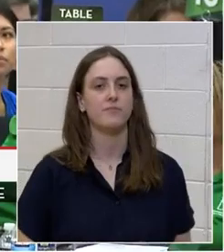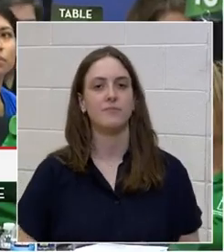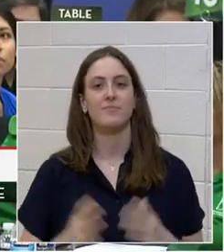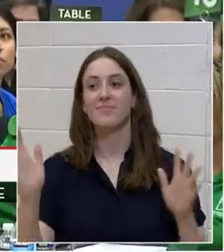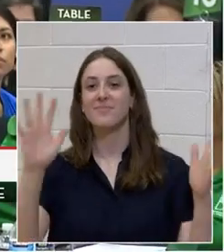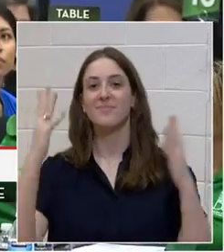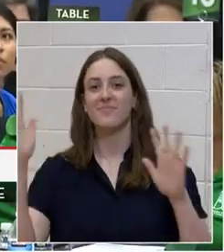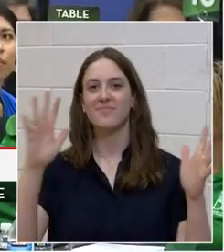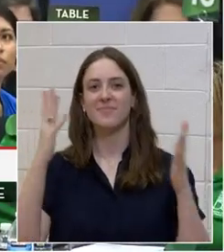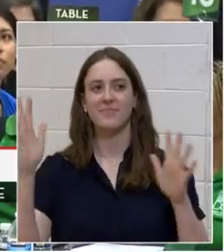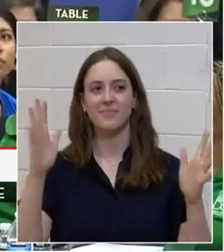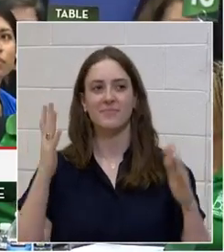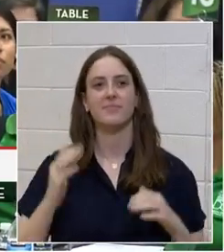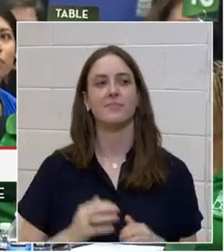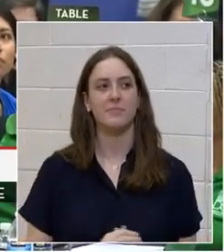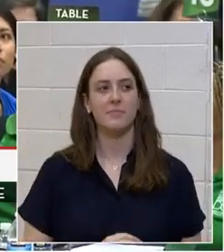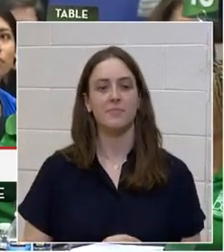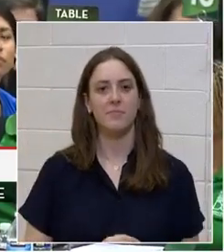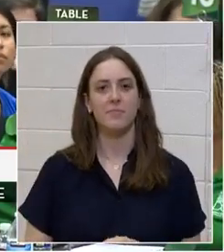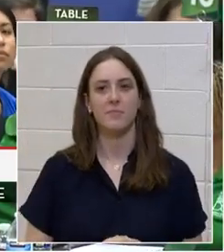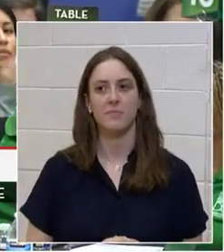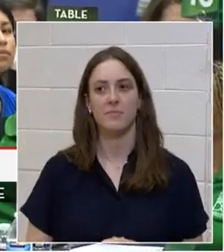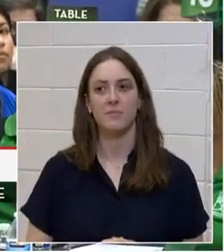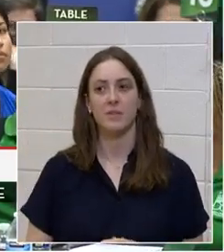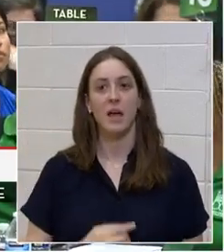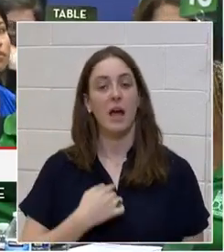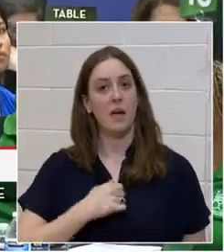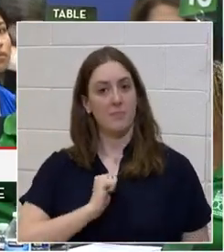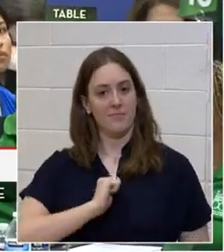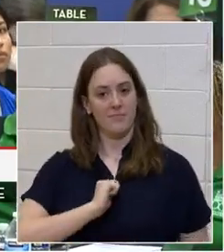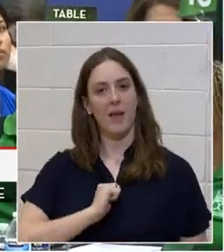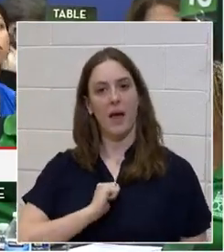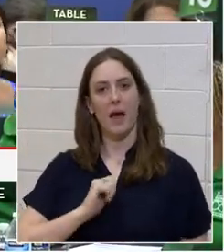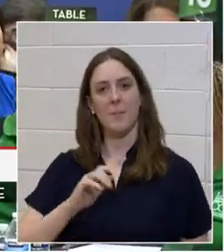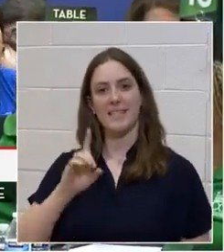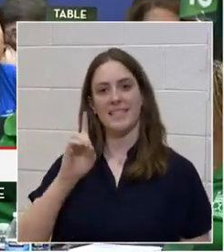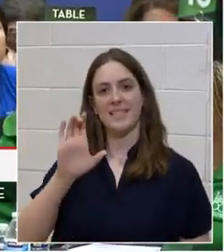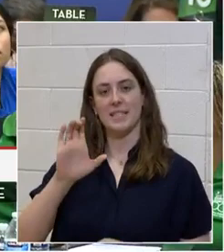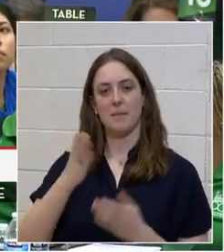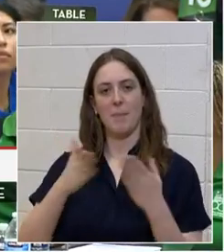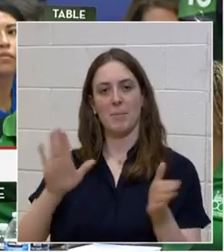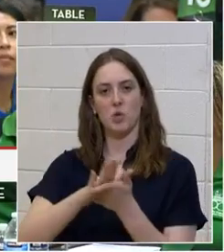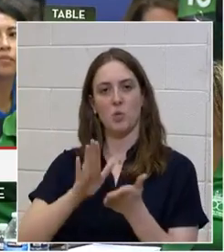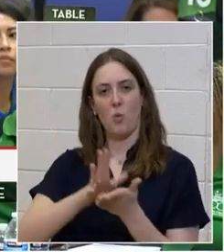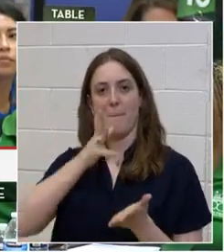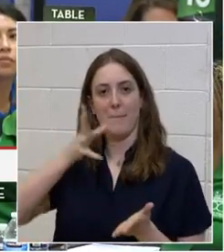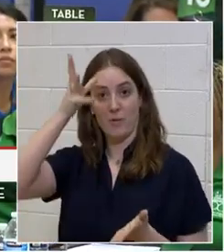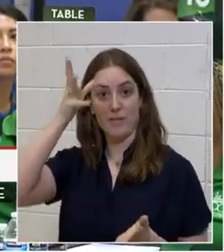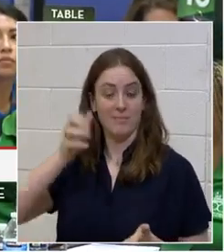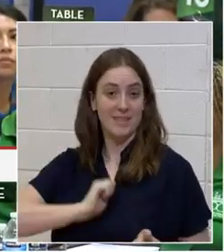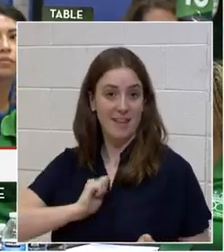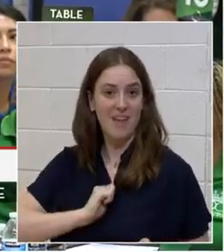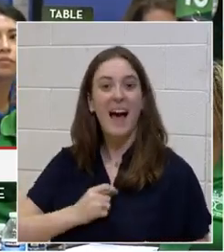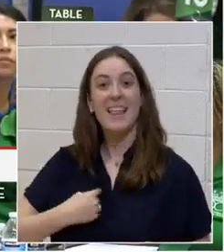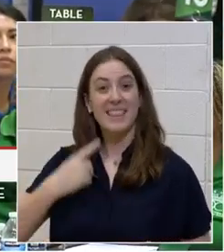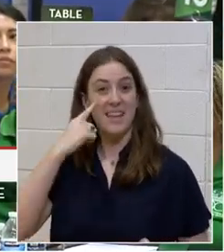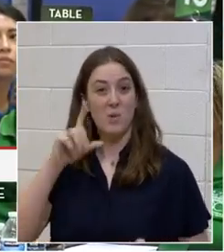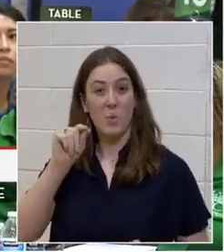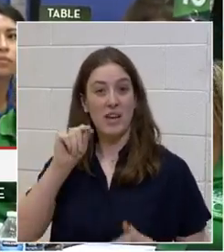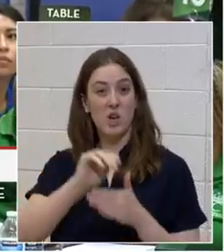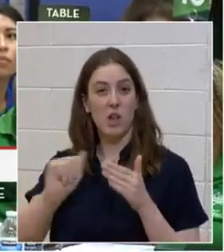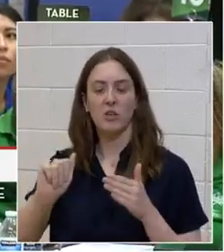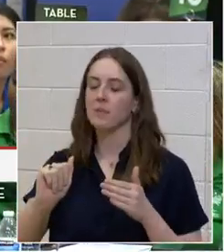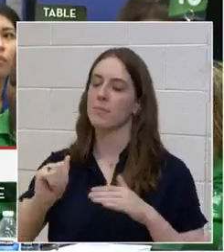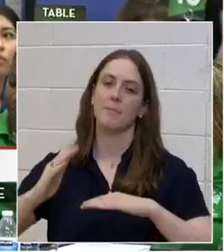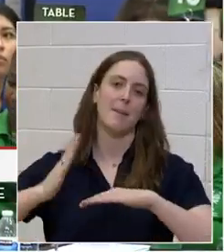I'm here as a DCPS parent, and so I think that $20 is the bare minimum that we need to keep